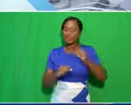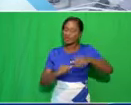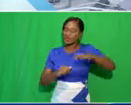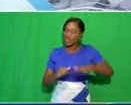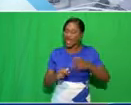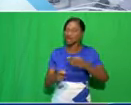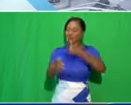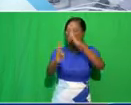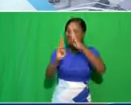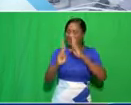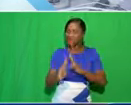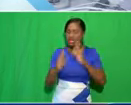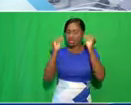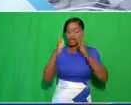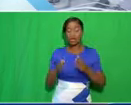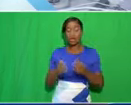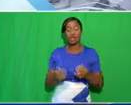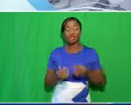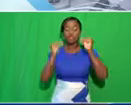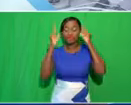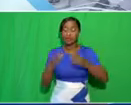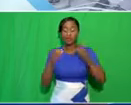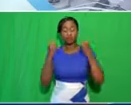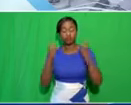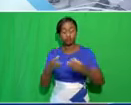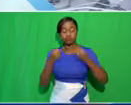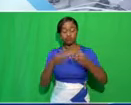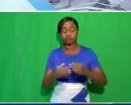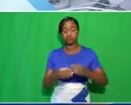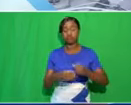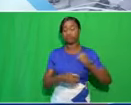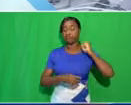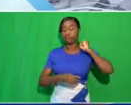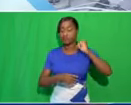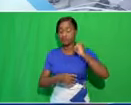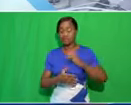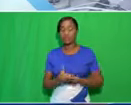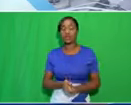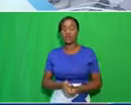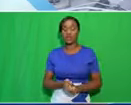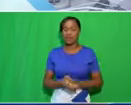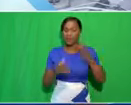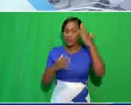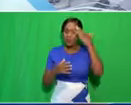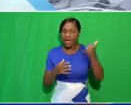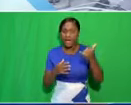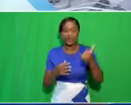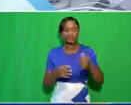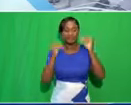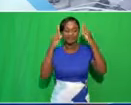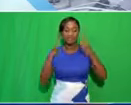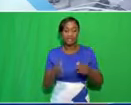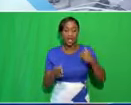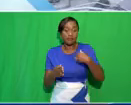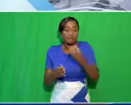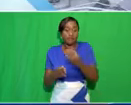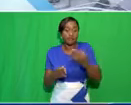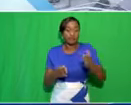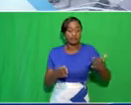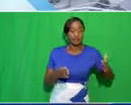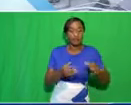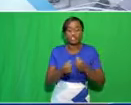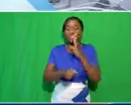the teacher is under a lot of pressure. So that dual role of both mother, as teacher, disciplinarian, and so on, is